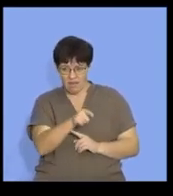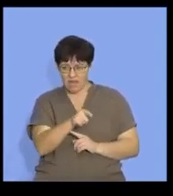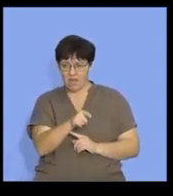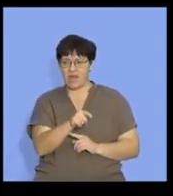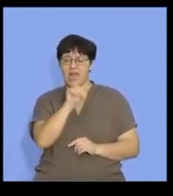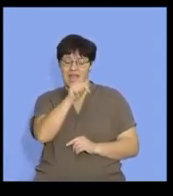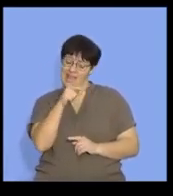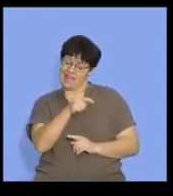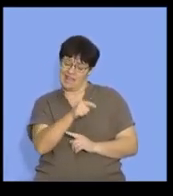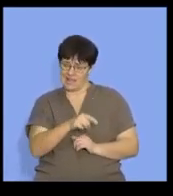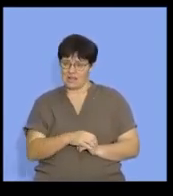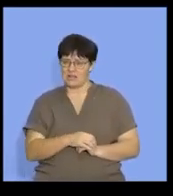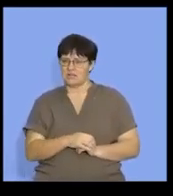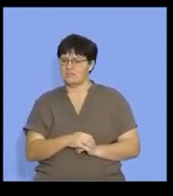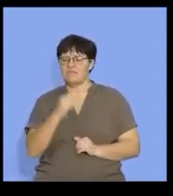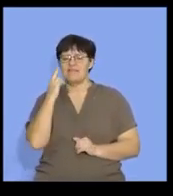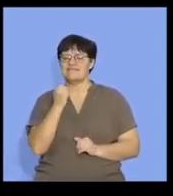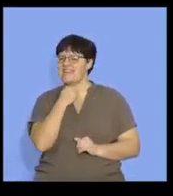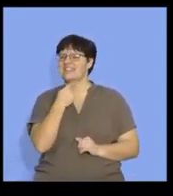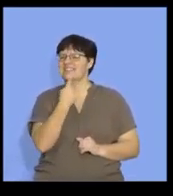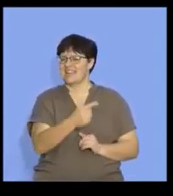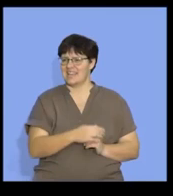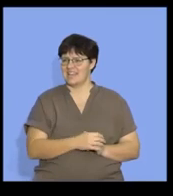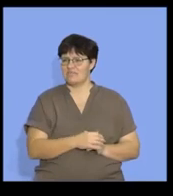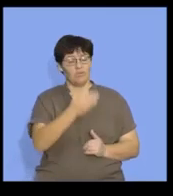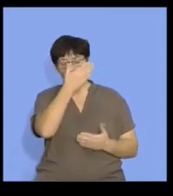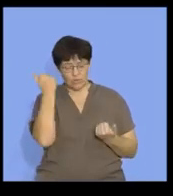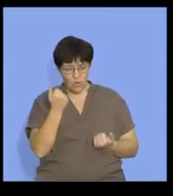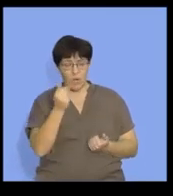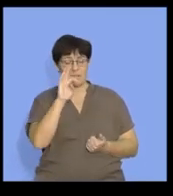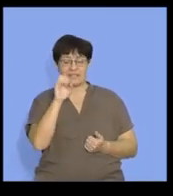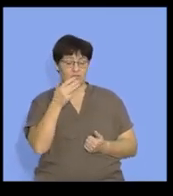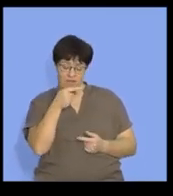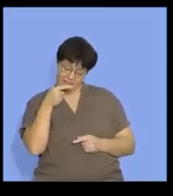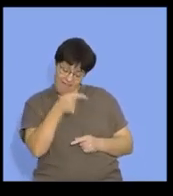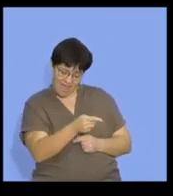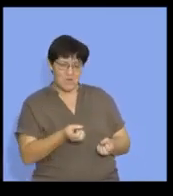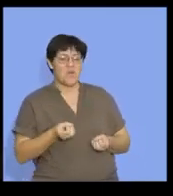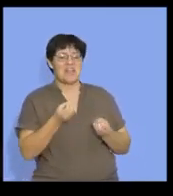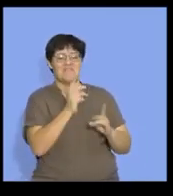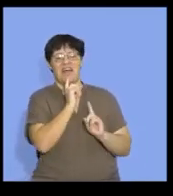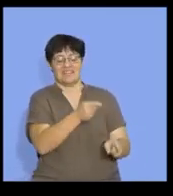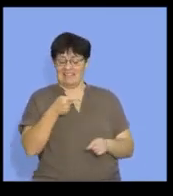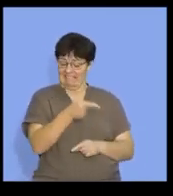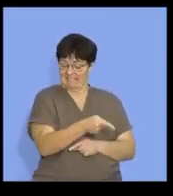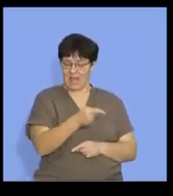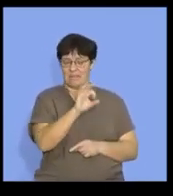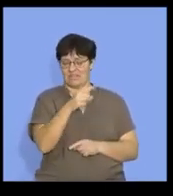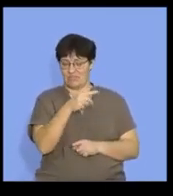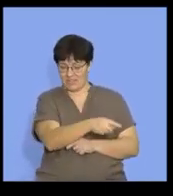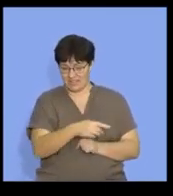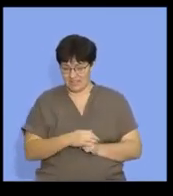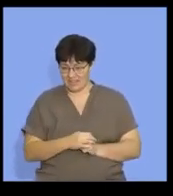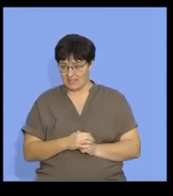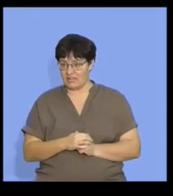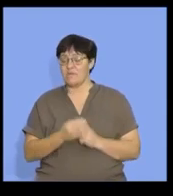bacterium in diagram A. Guys, so if, nice little clue here, so if you didn't know it was a bacteria, they actually gave you the answer. And